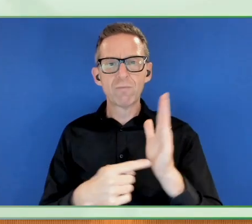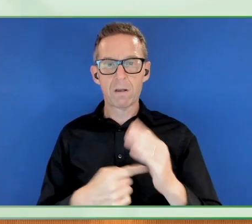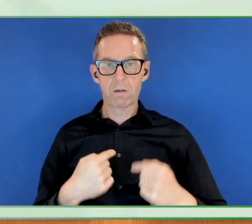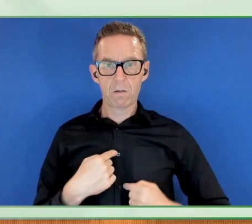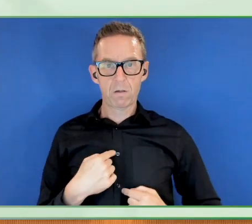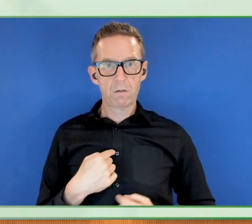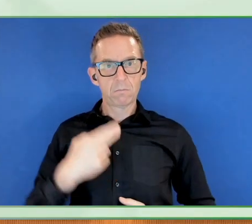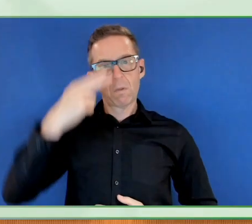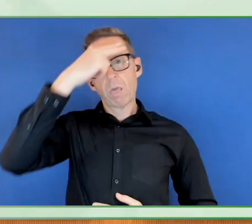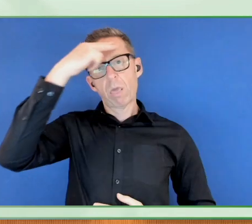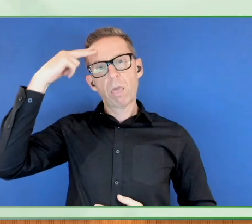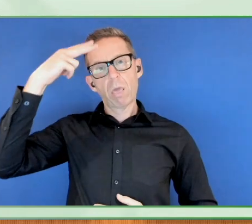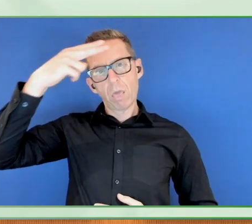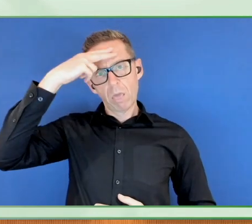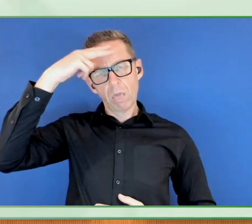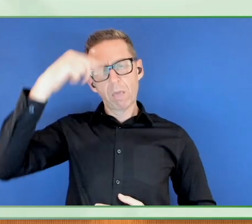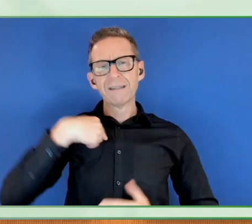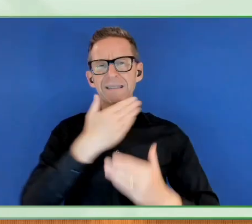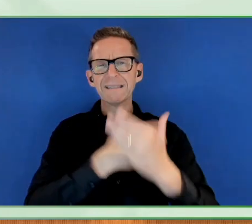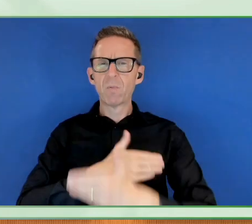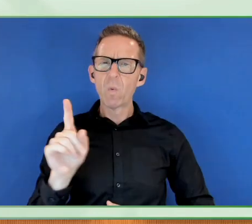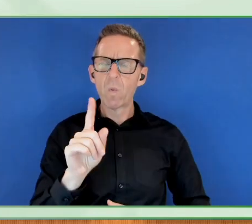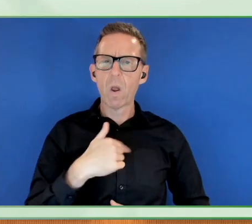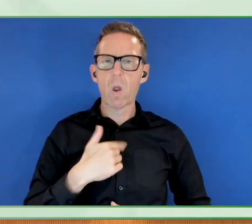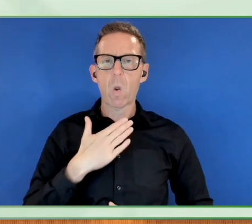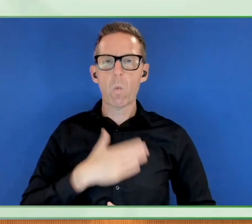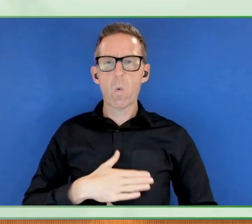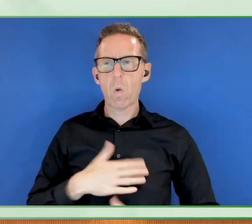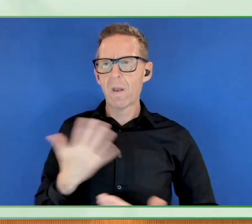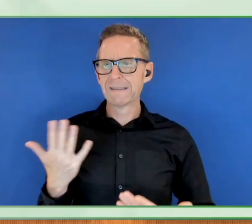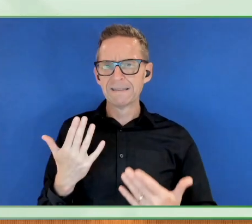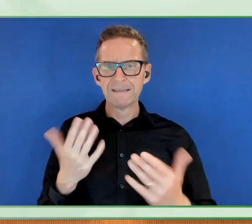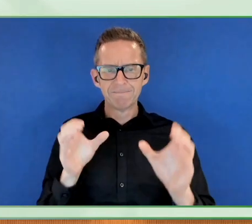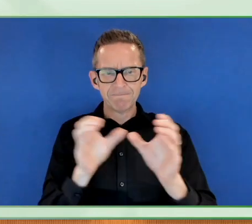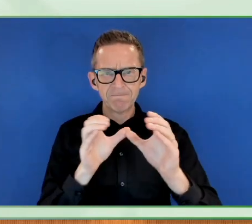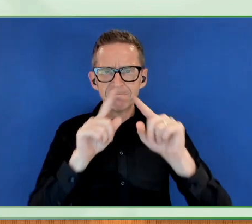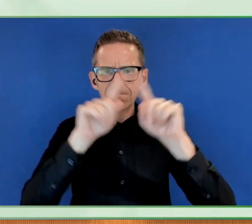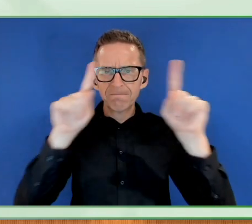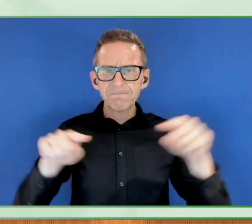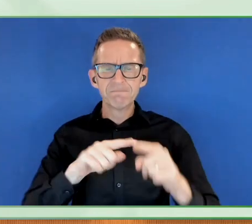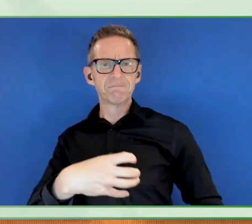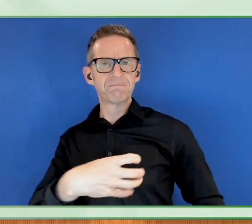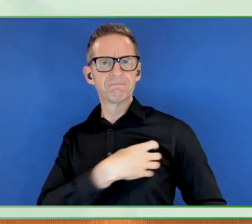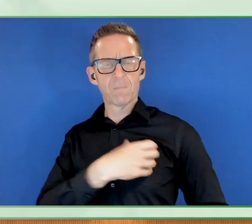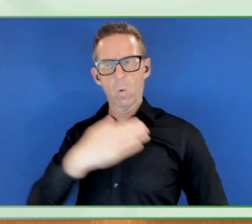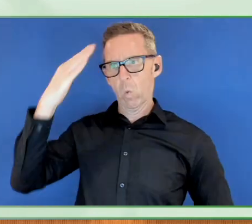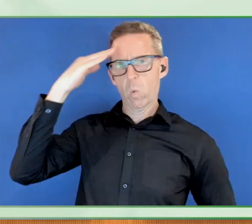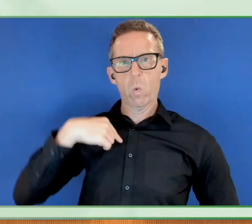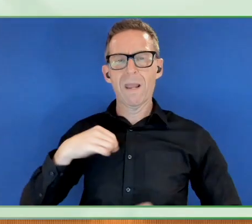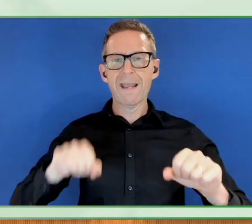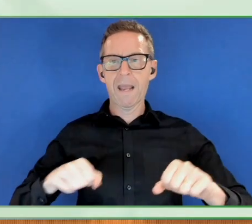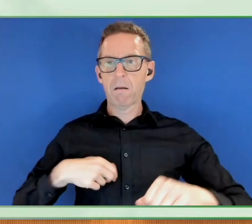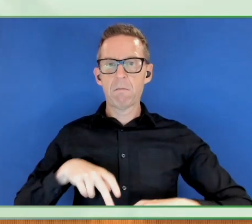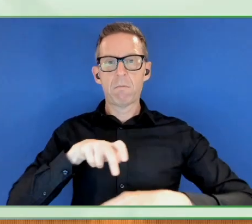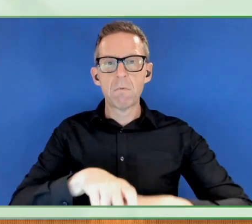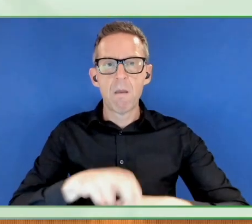right and maybe a passport for that, that I can sit in a specific place. So I fully understand these examples